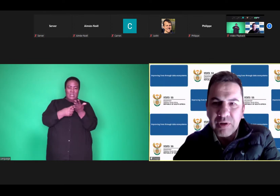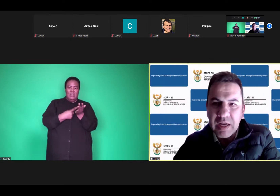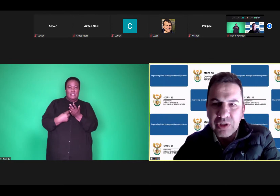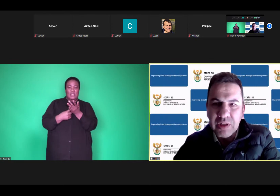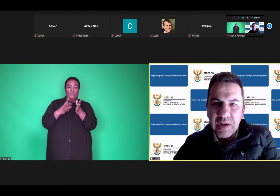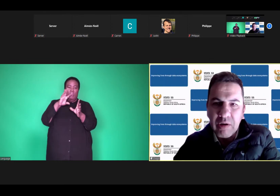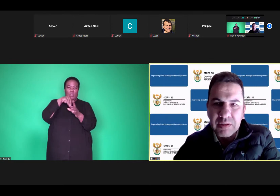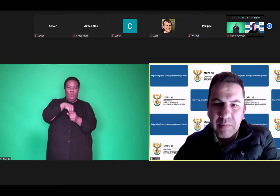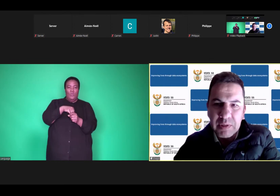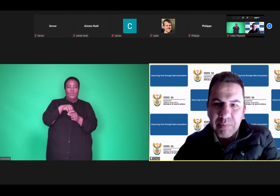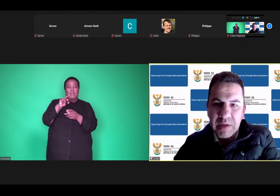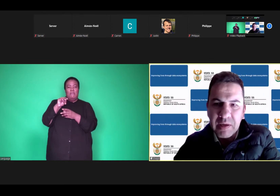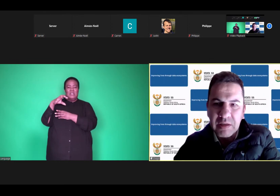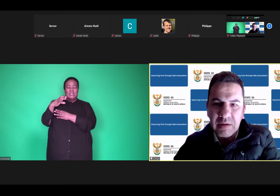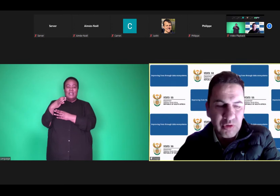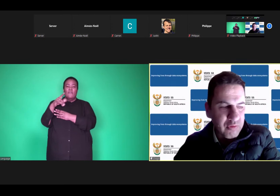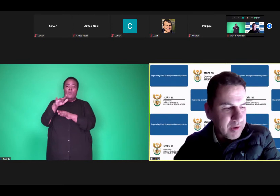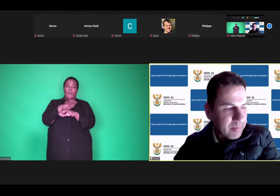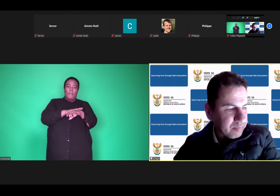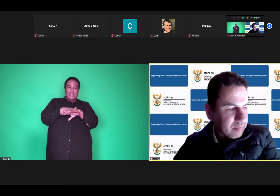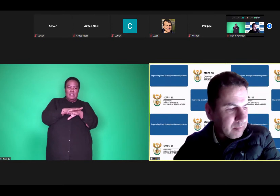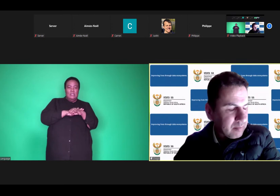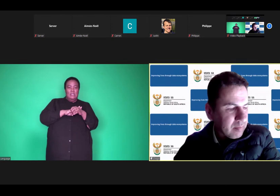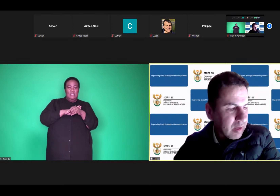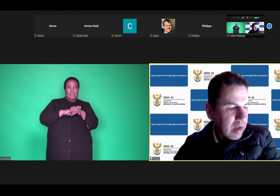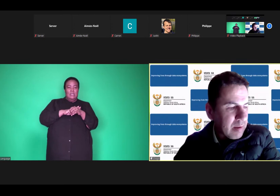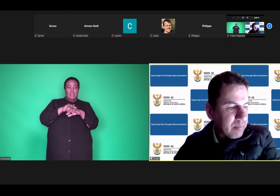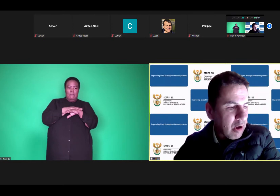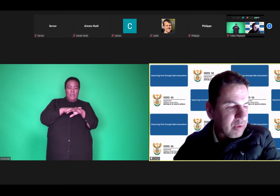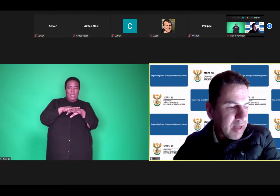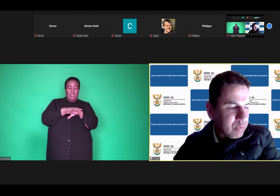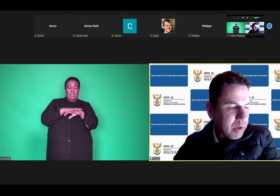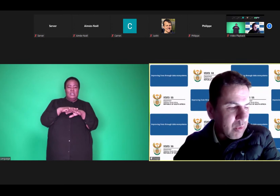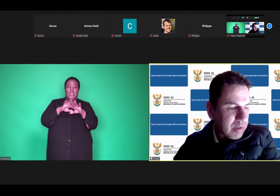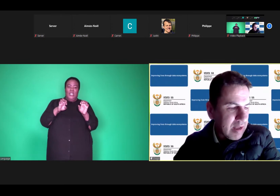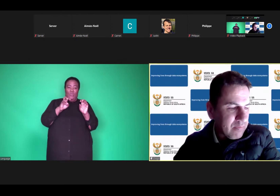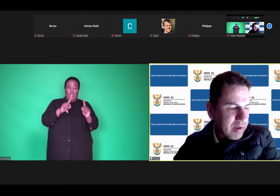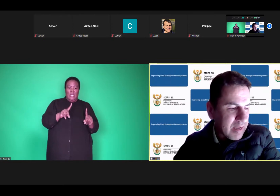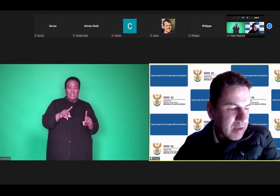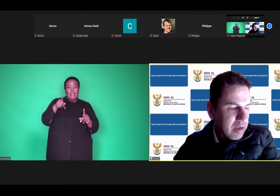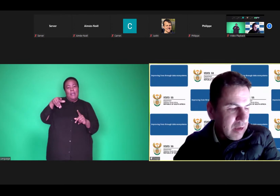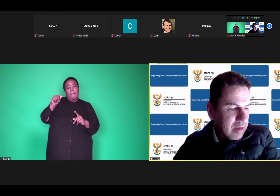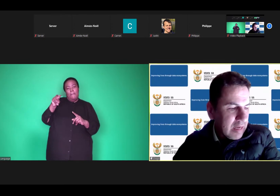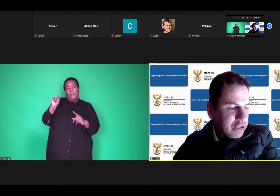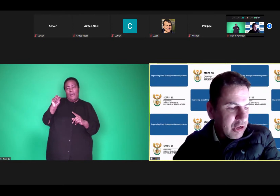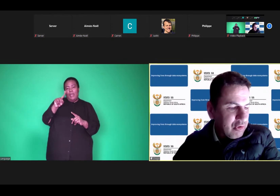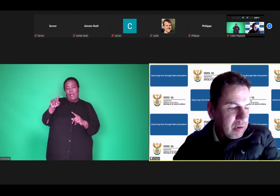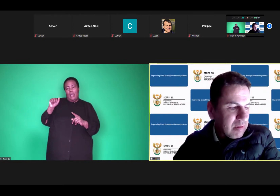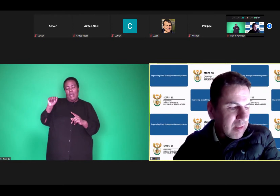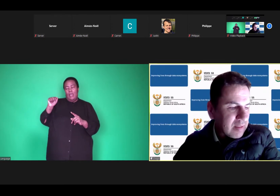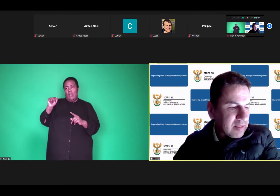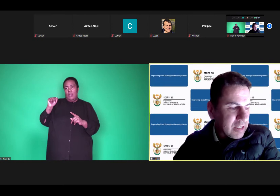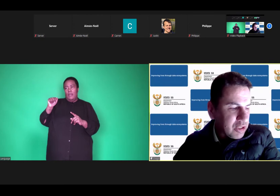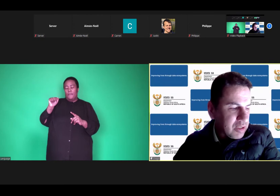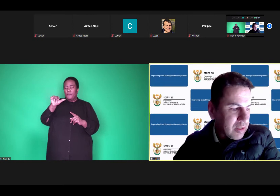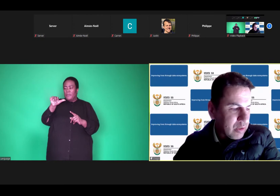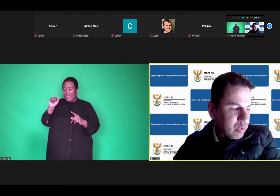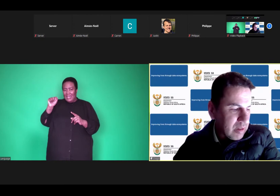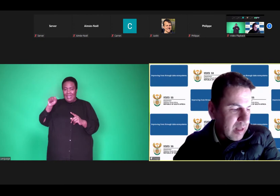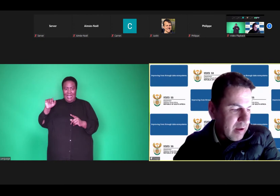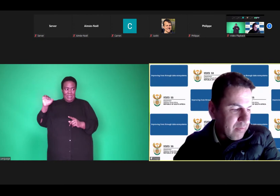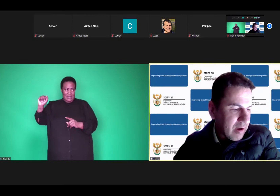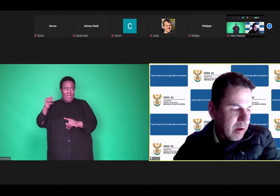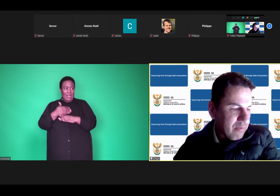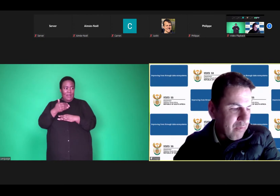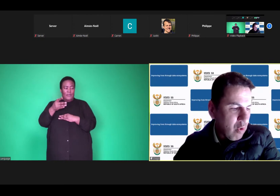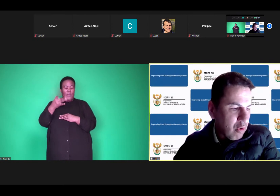for Basic Education in Gauteng, Mr. Panyaza Lesufi. After that, we will have a general session